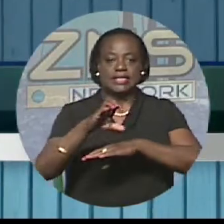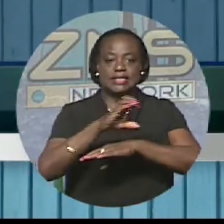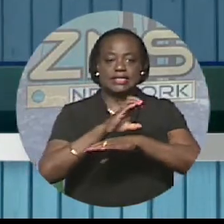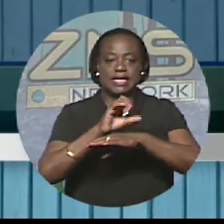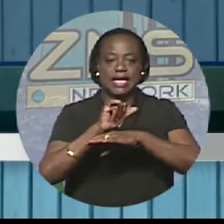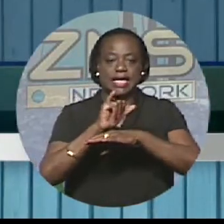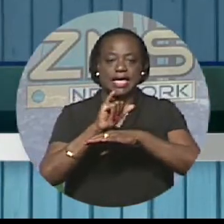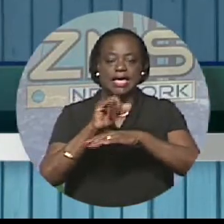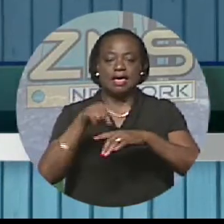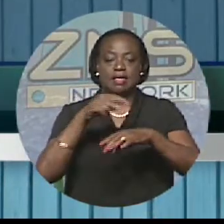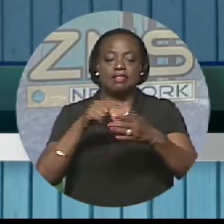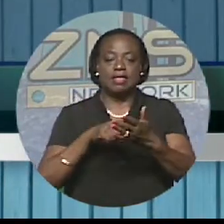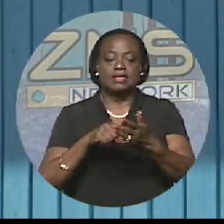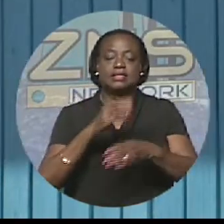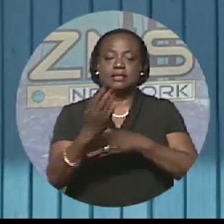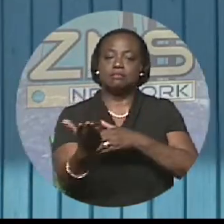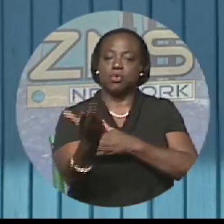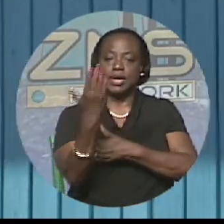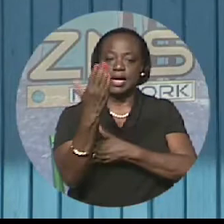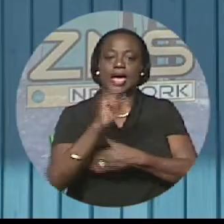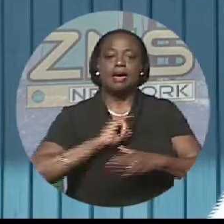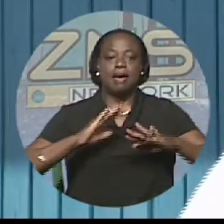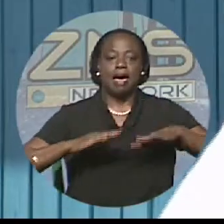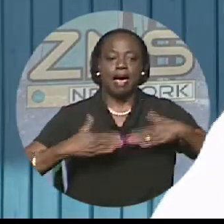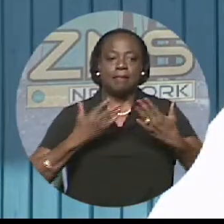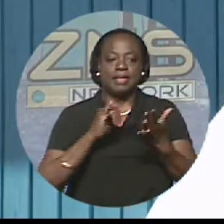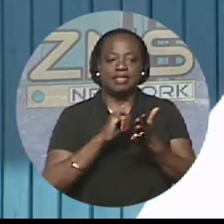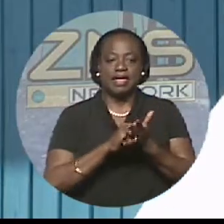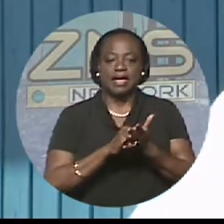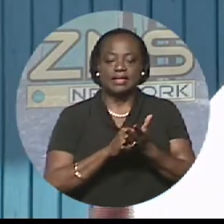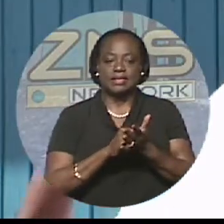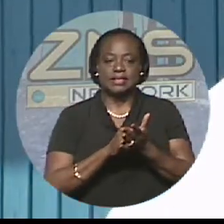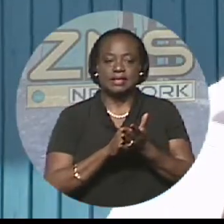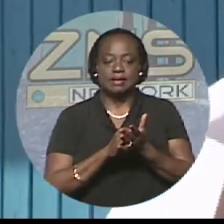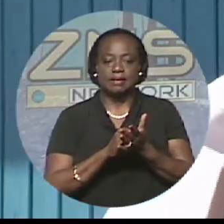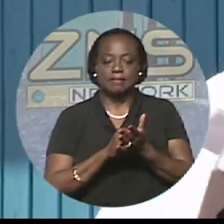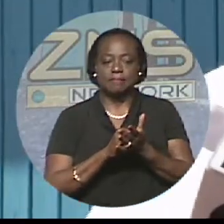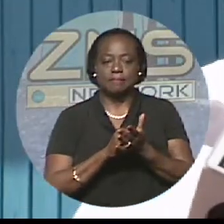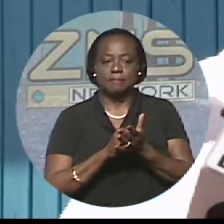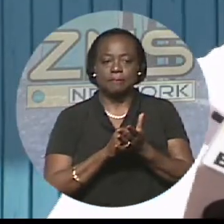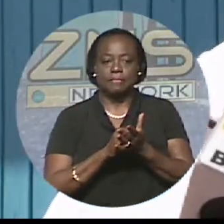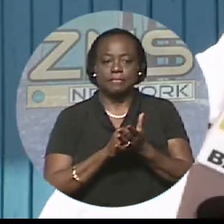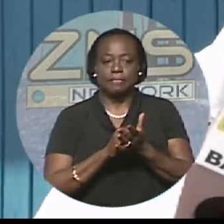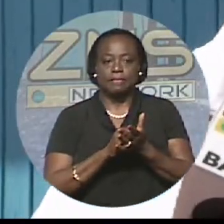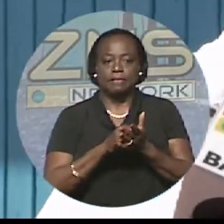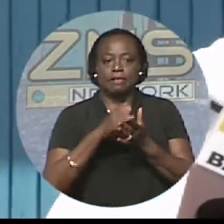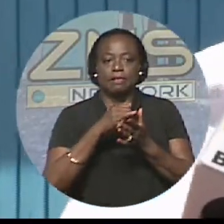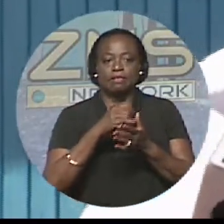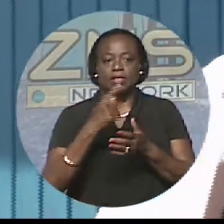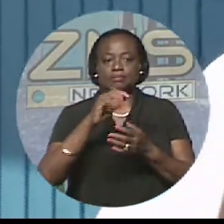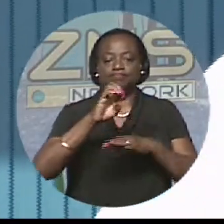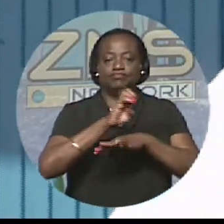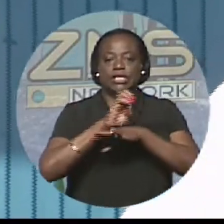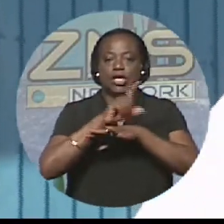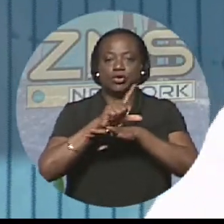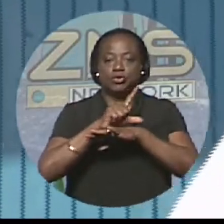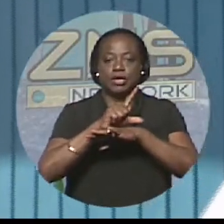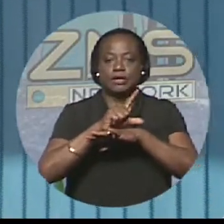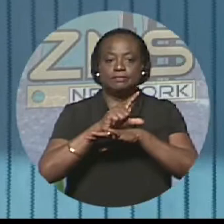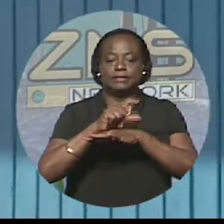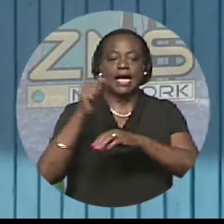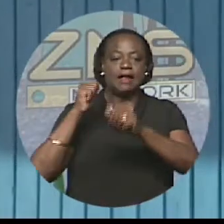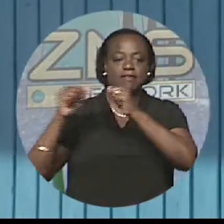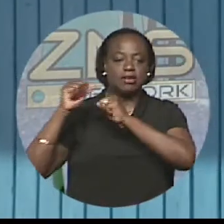happy that they have engaged Eleuther Adventure Stores, which is owned and operated